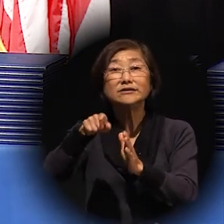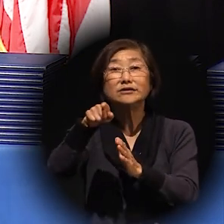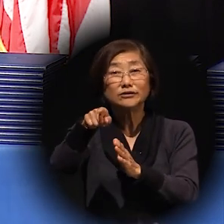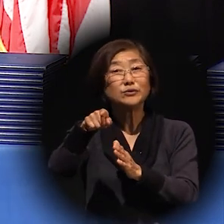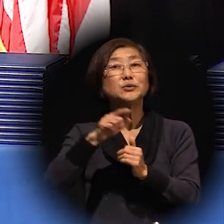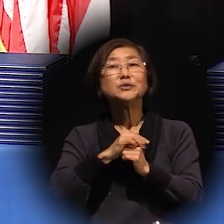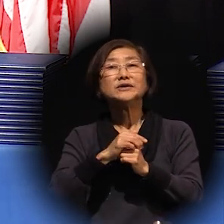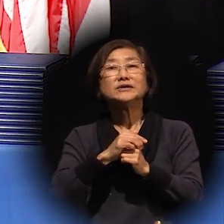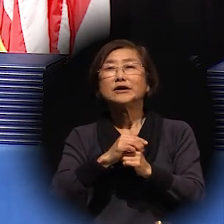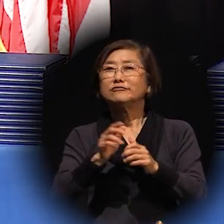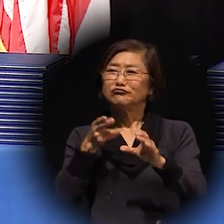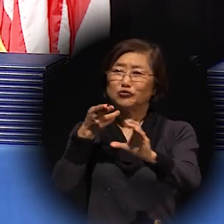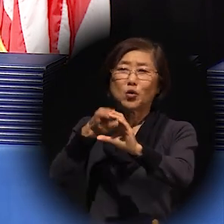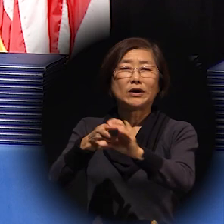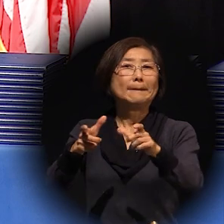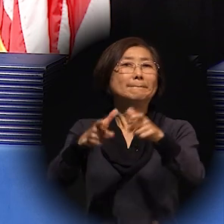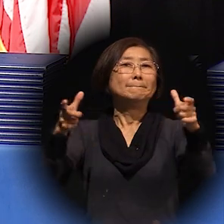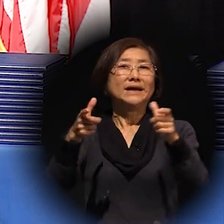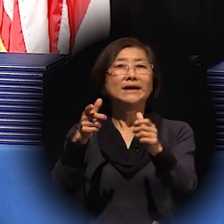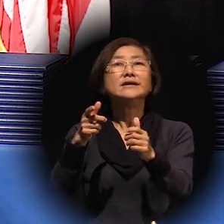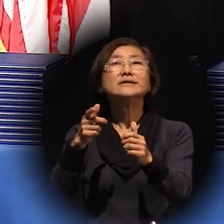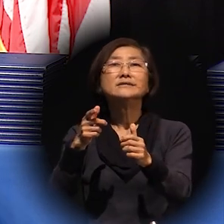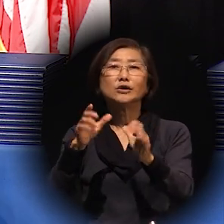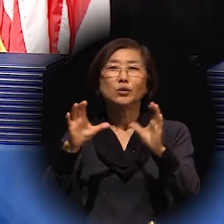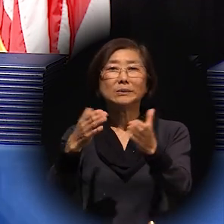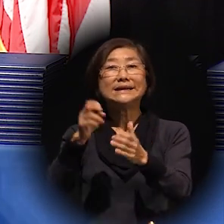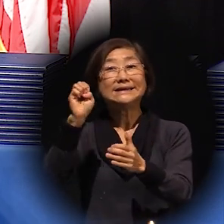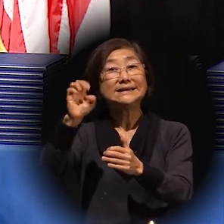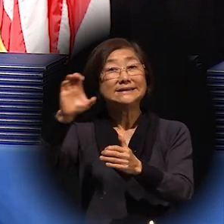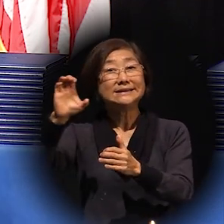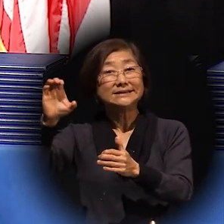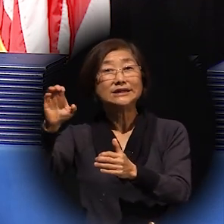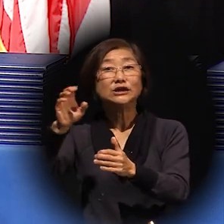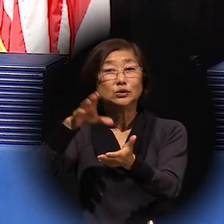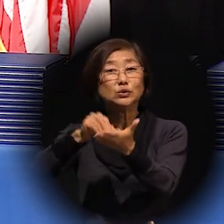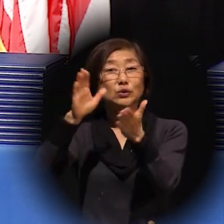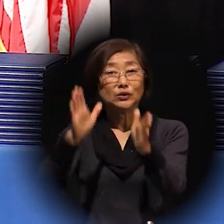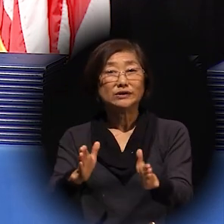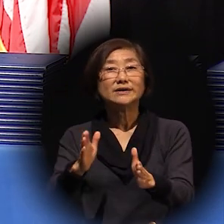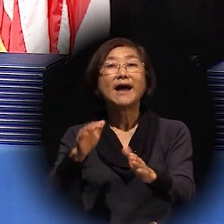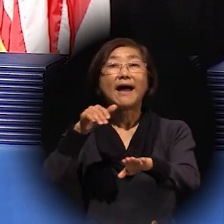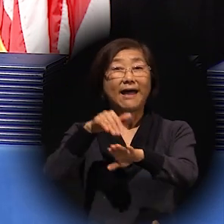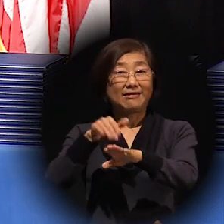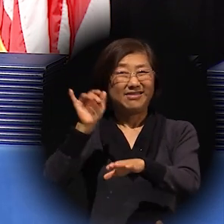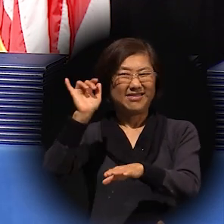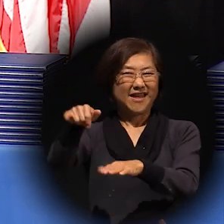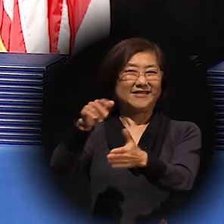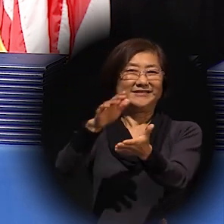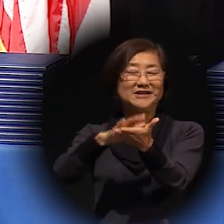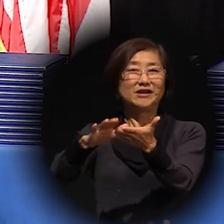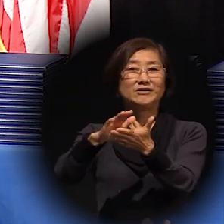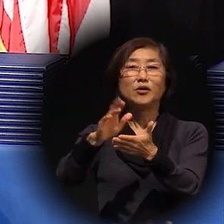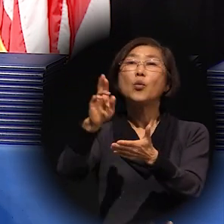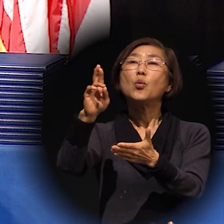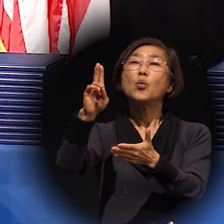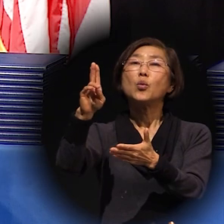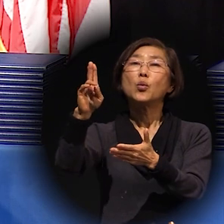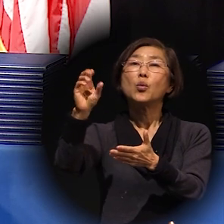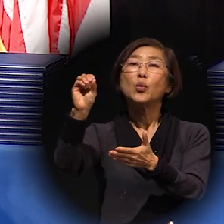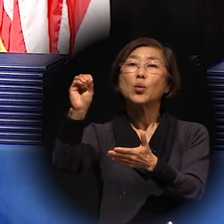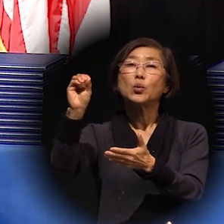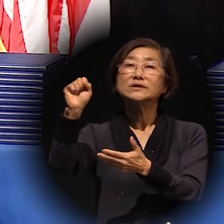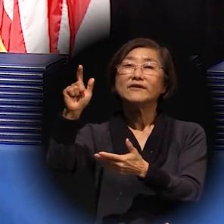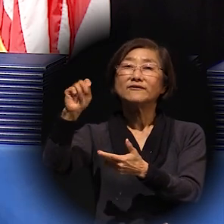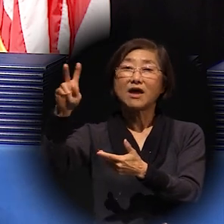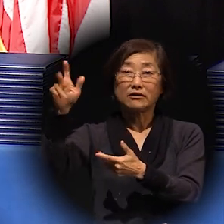are joining a large group of ECC students at DeKalb.